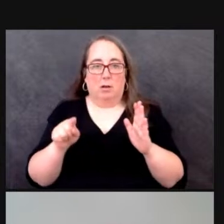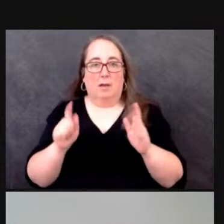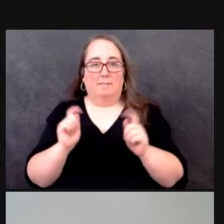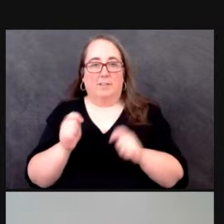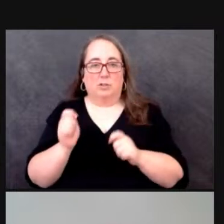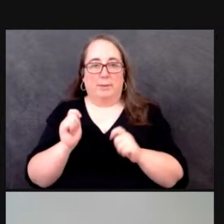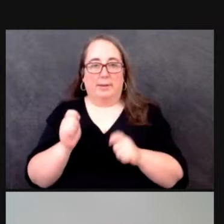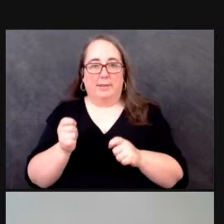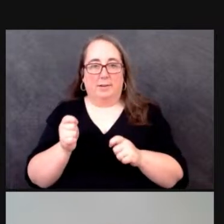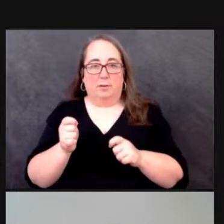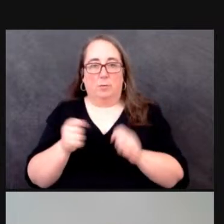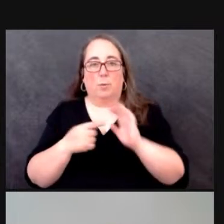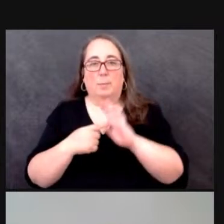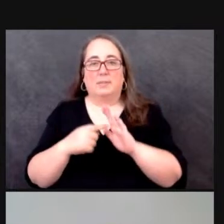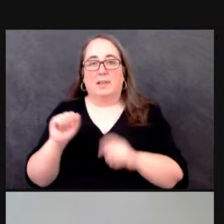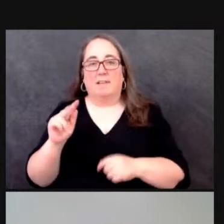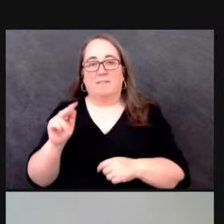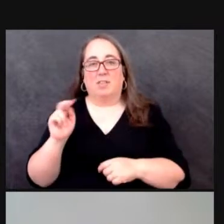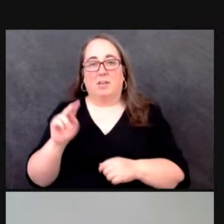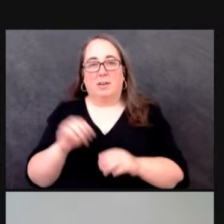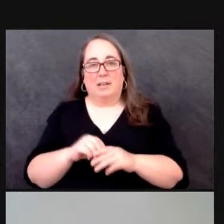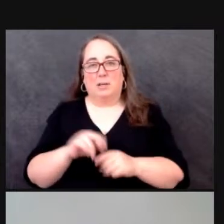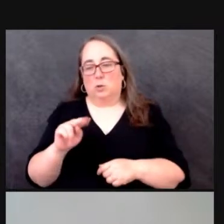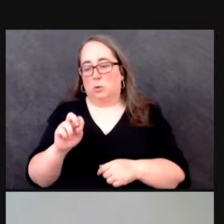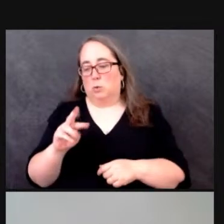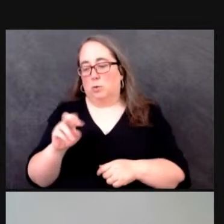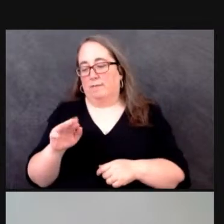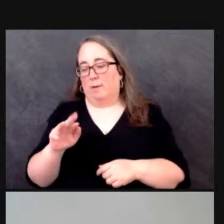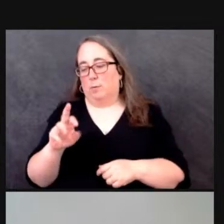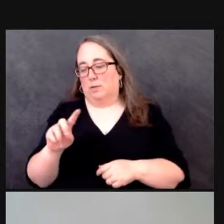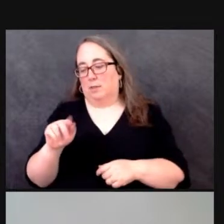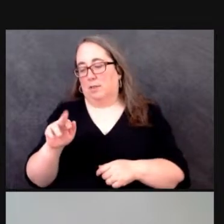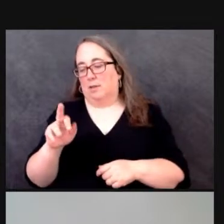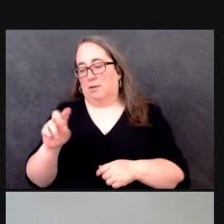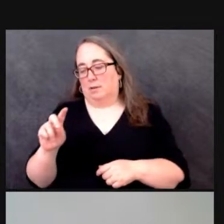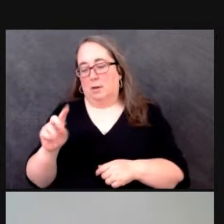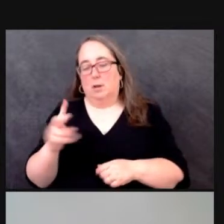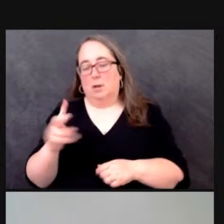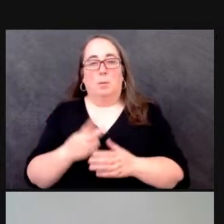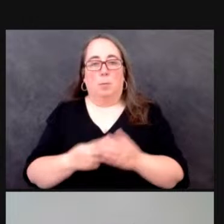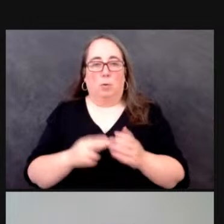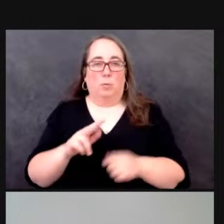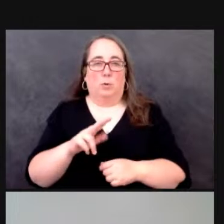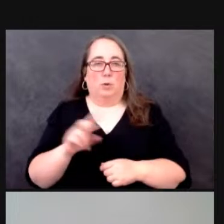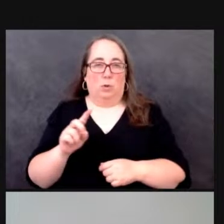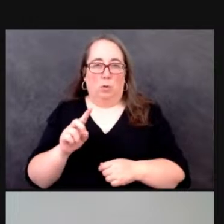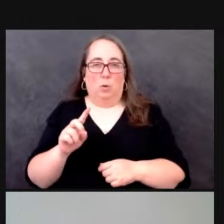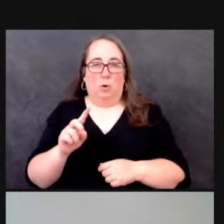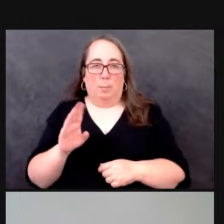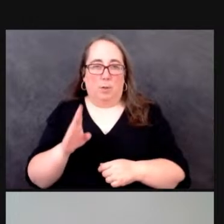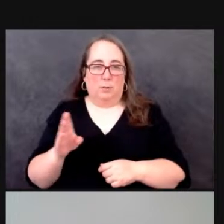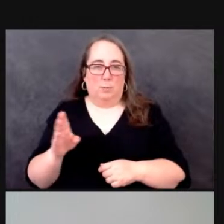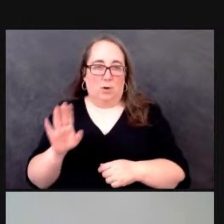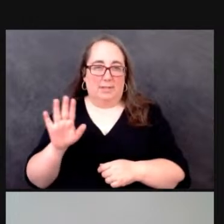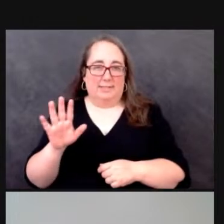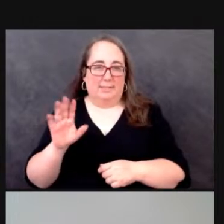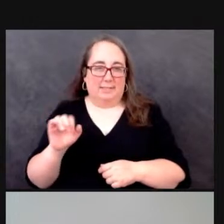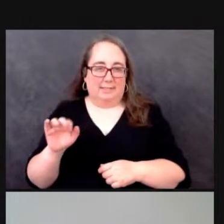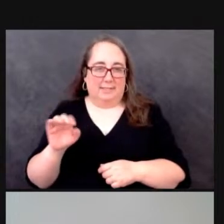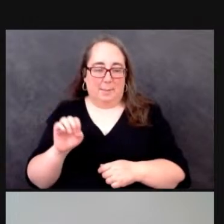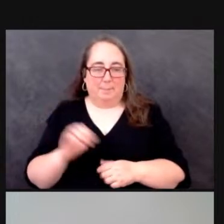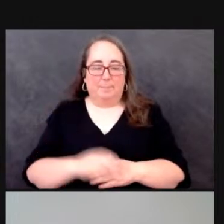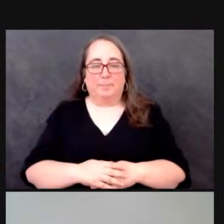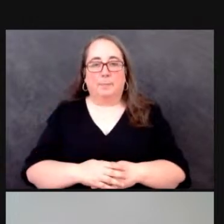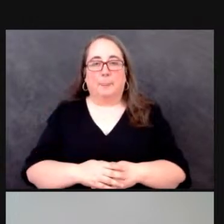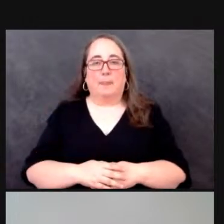fisherman, representing Avalon in Newfoundland, both of which were Lord Baltimore's estates. To